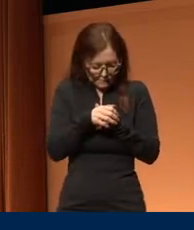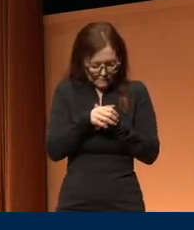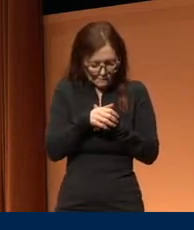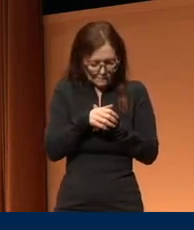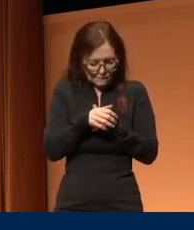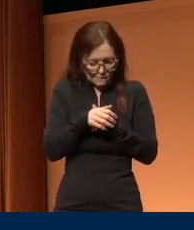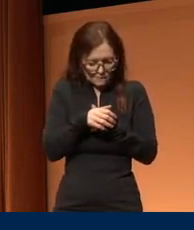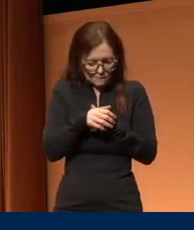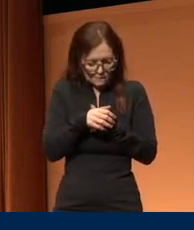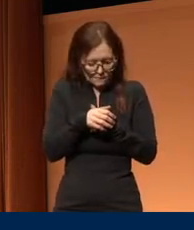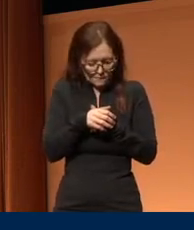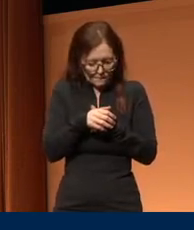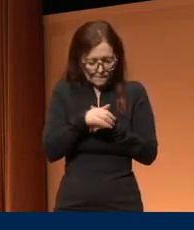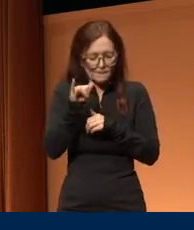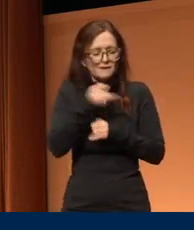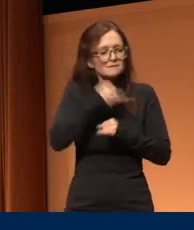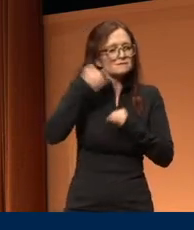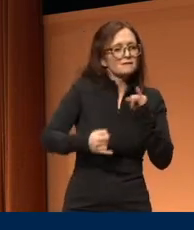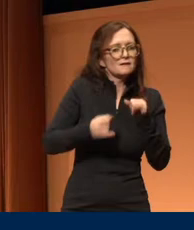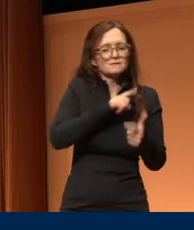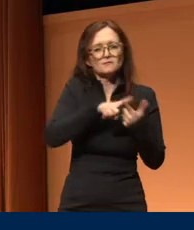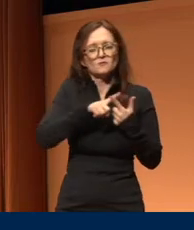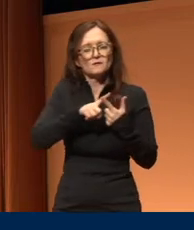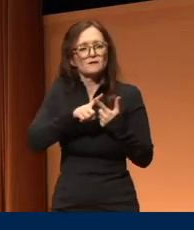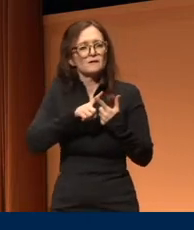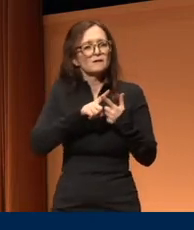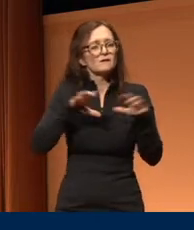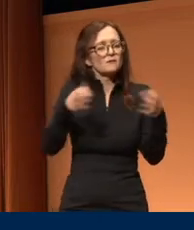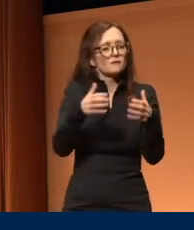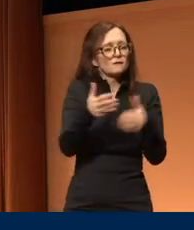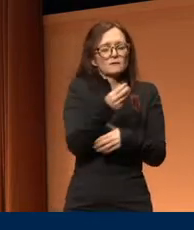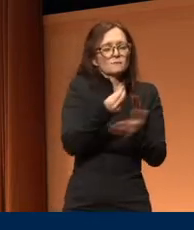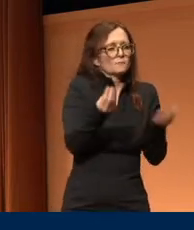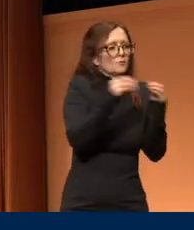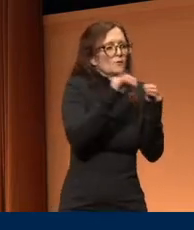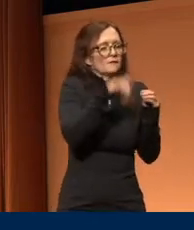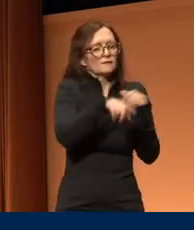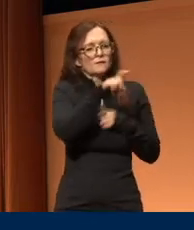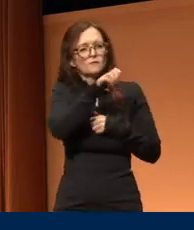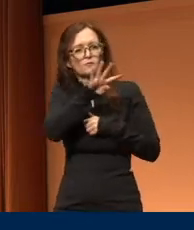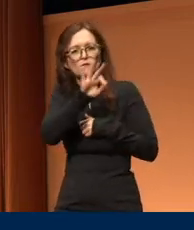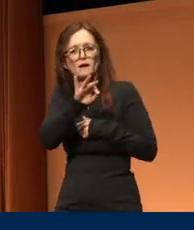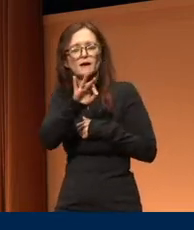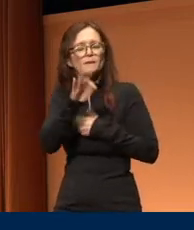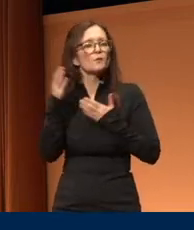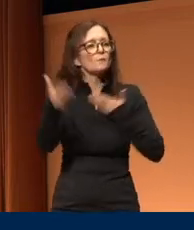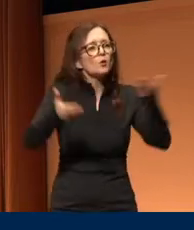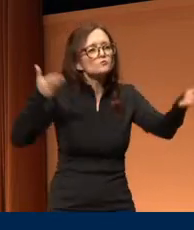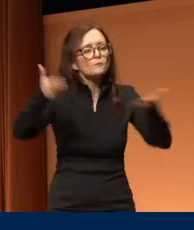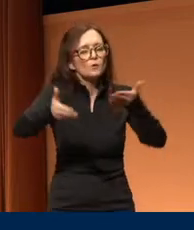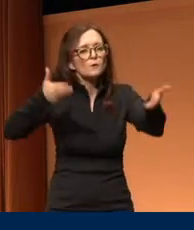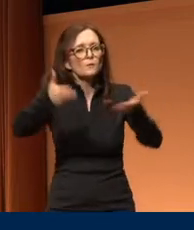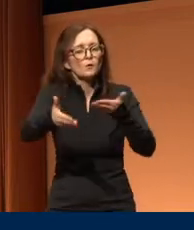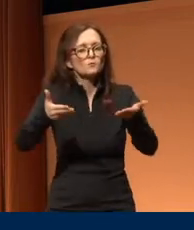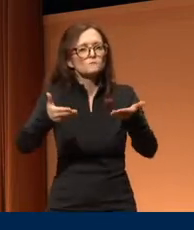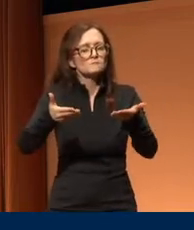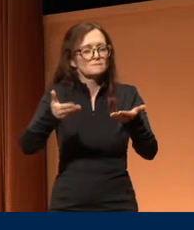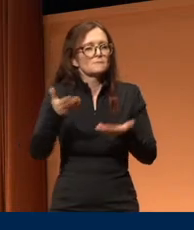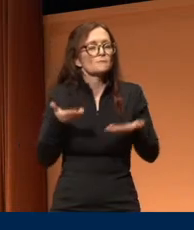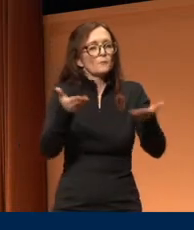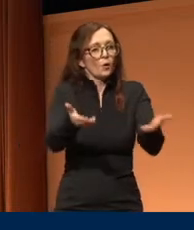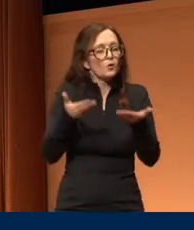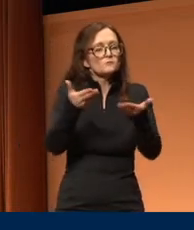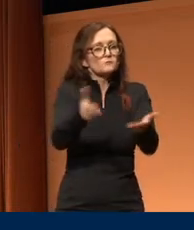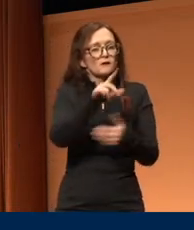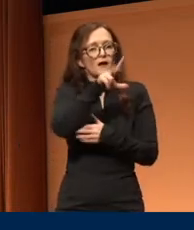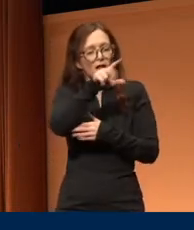the group stayed whole until the end and voted with large approval margins on the 149 proposals they eventually put forward. So love grew